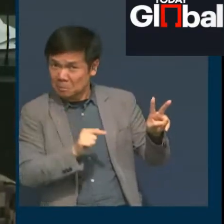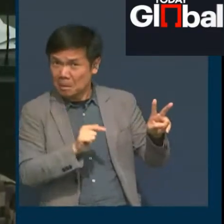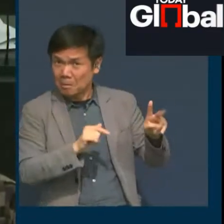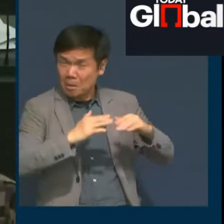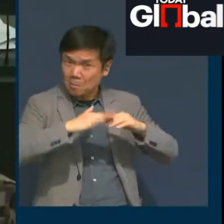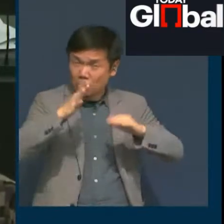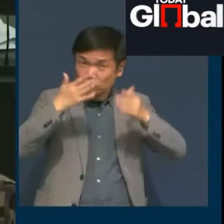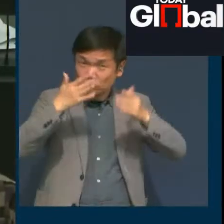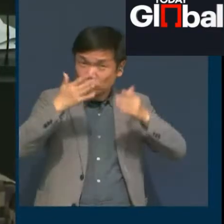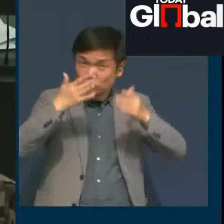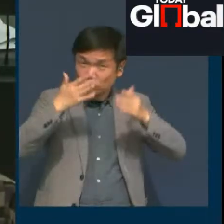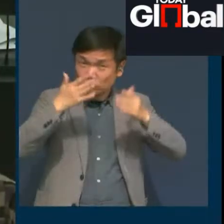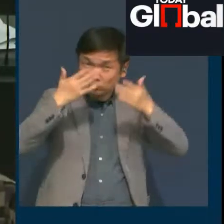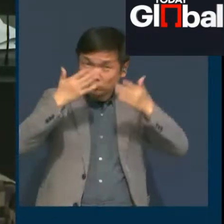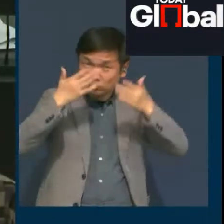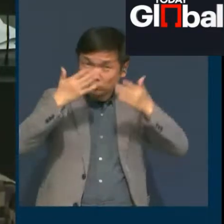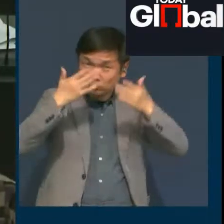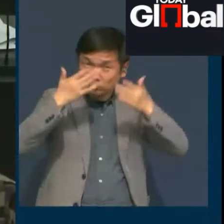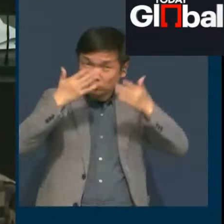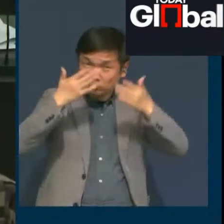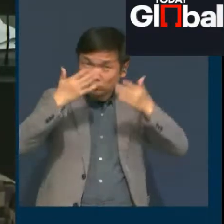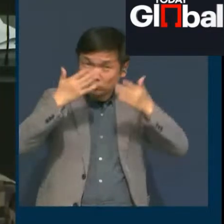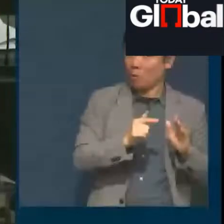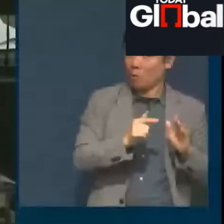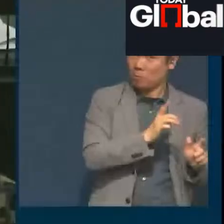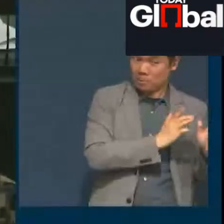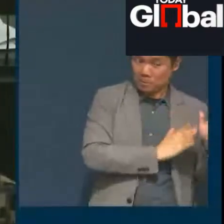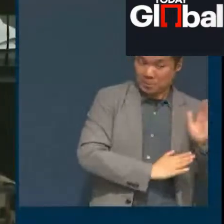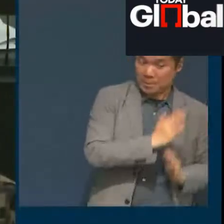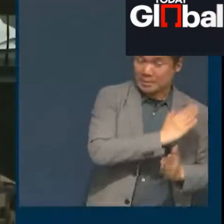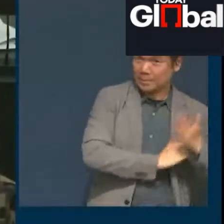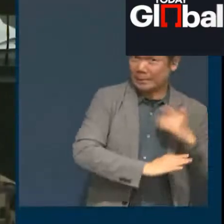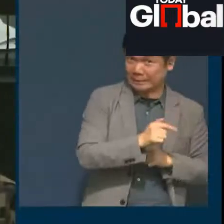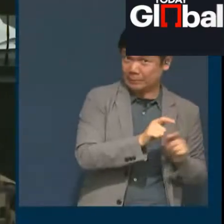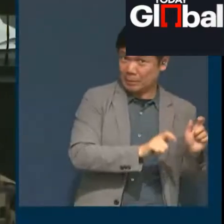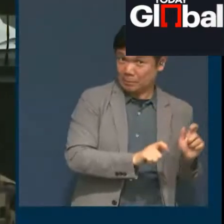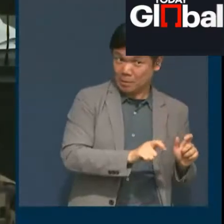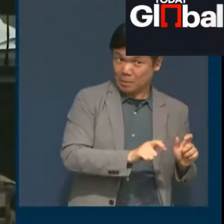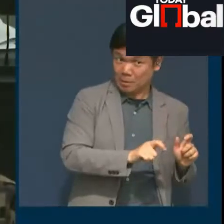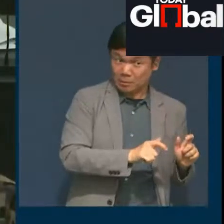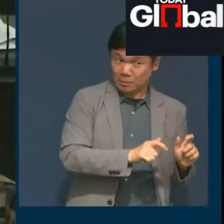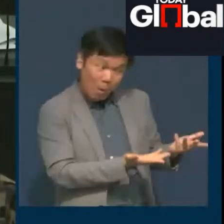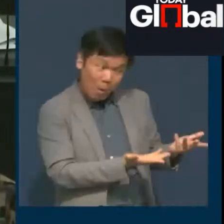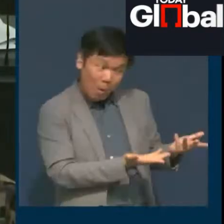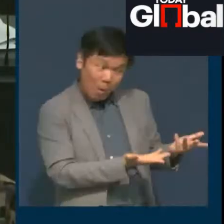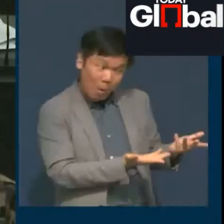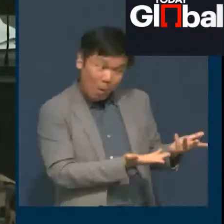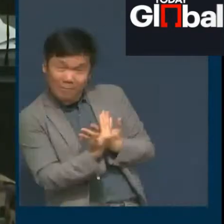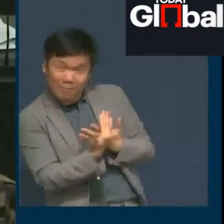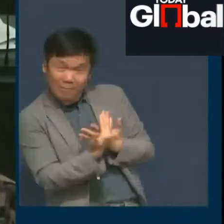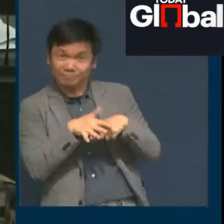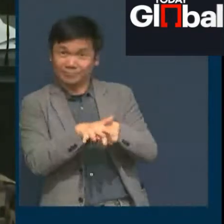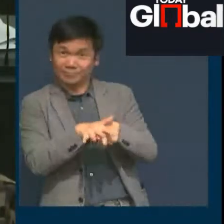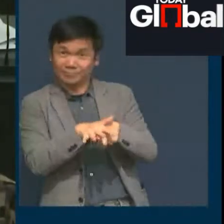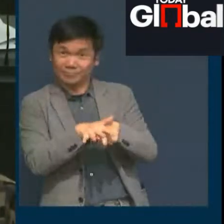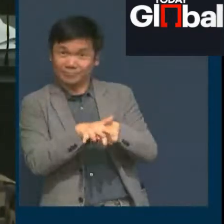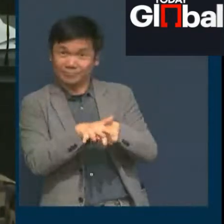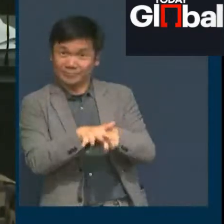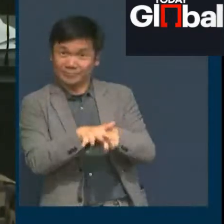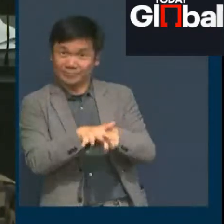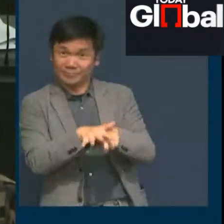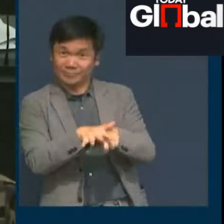campaigns on persons with disabilities, which enhances their integration in society and